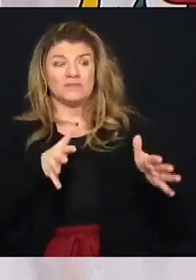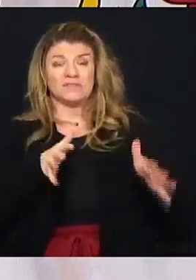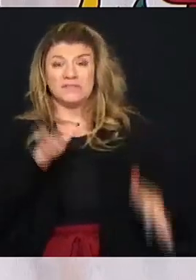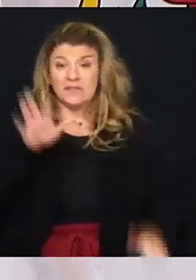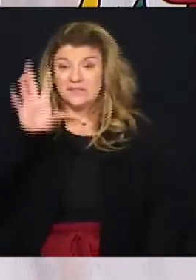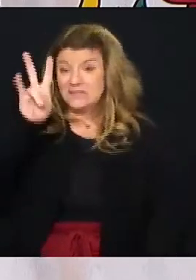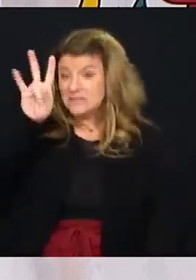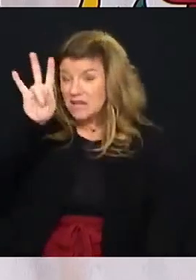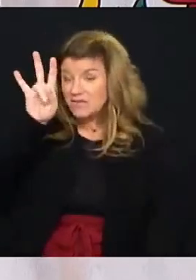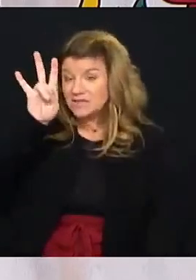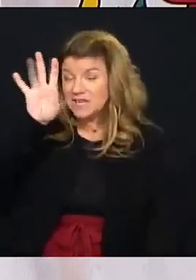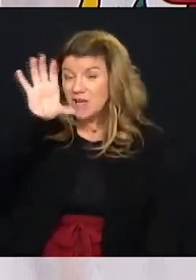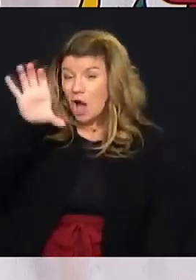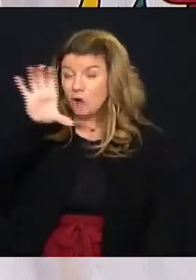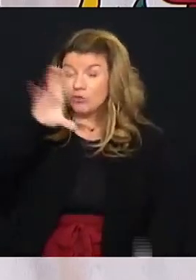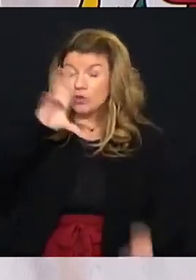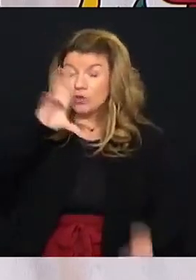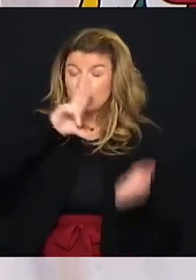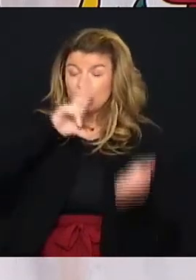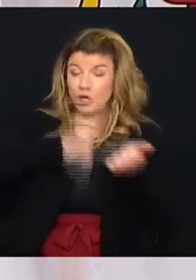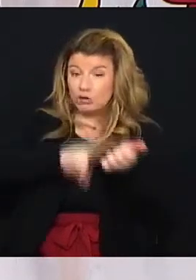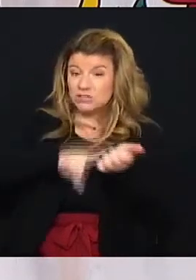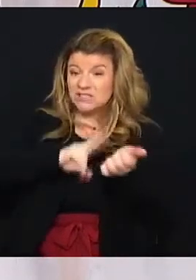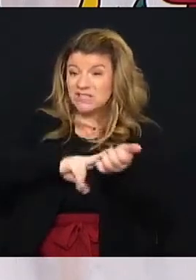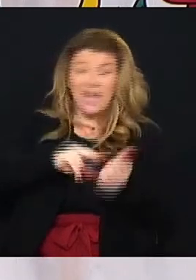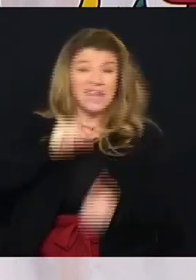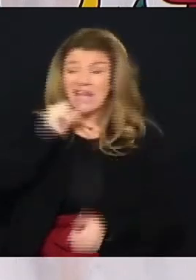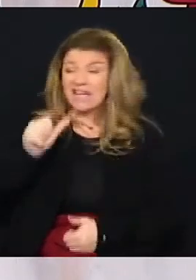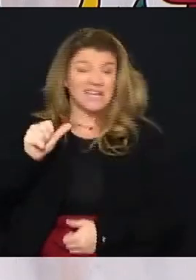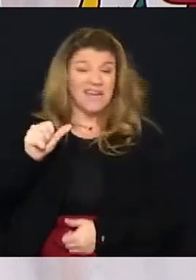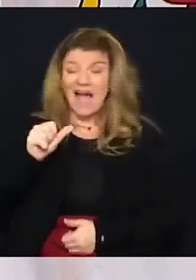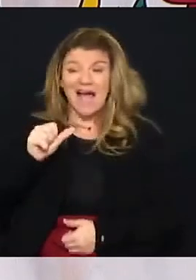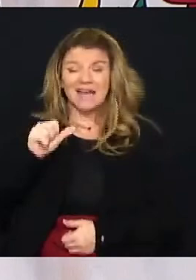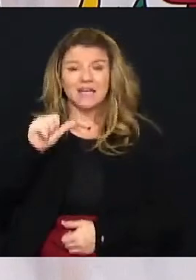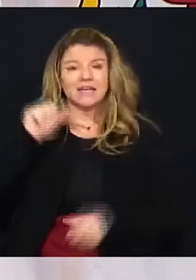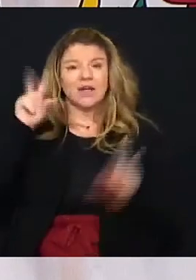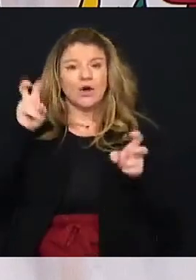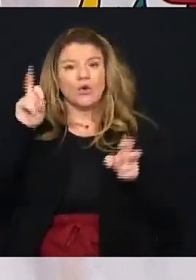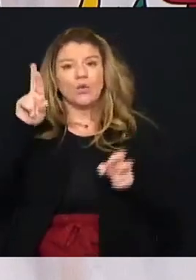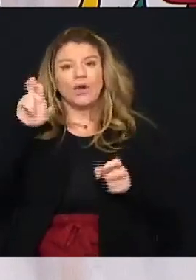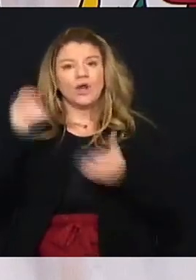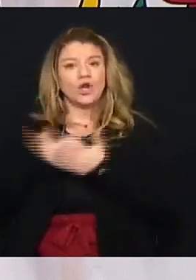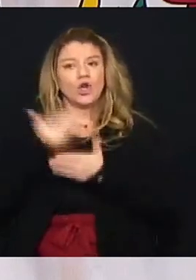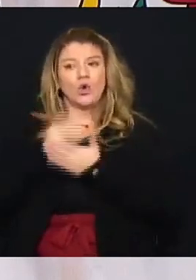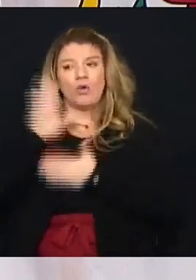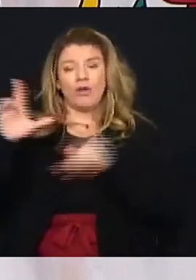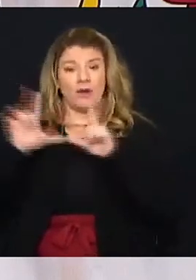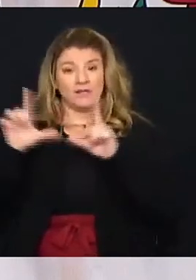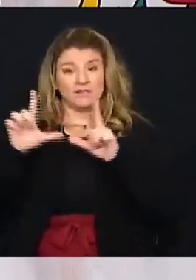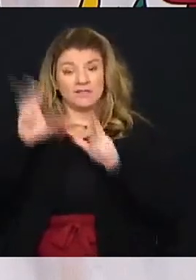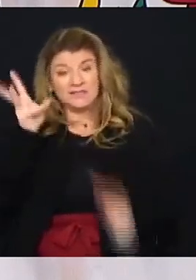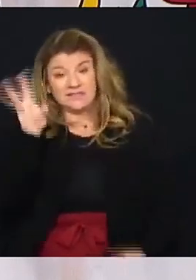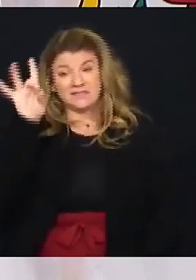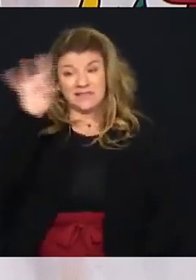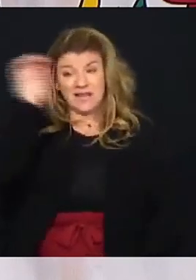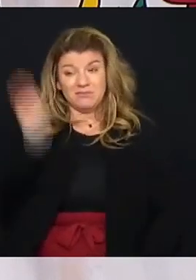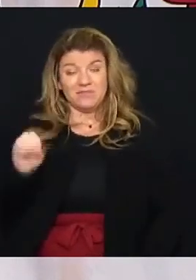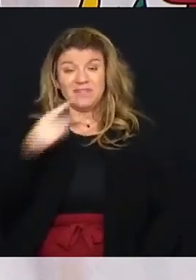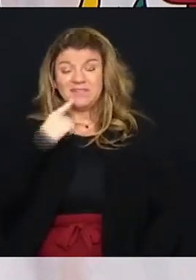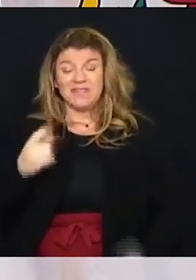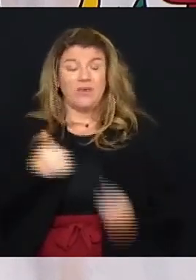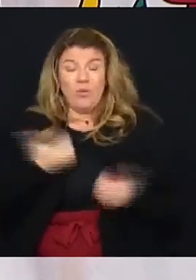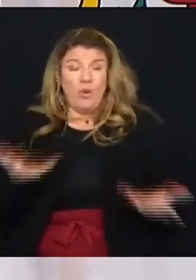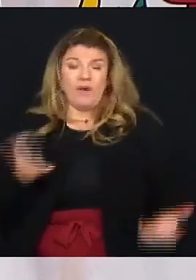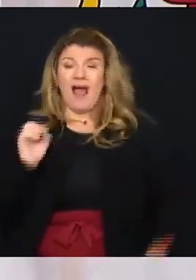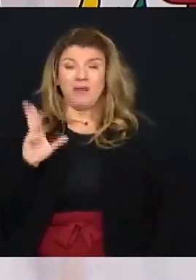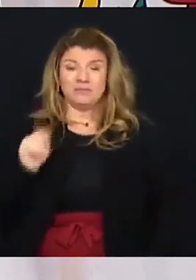of 1,700 nurses that didn't retain or renew their license, 68% of them said they're just worn